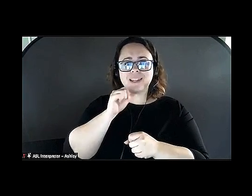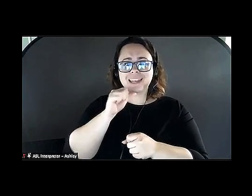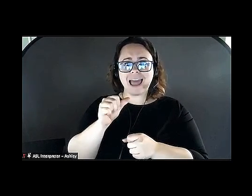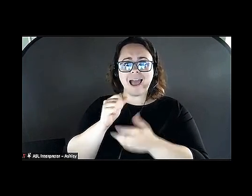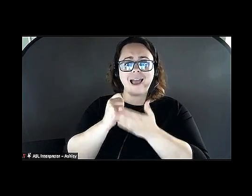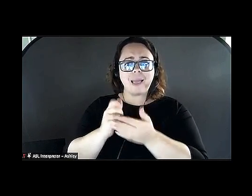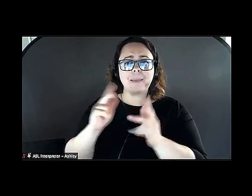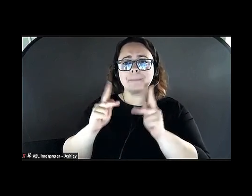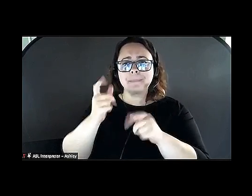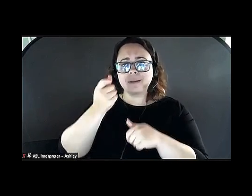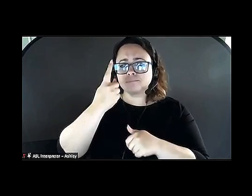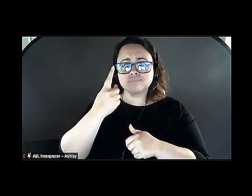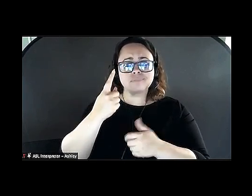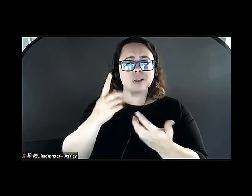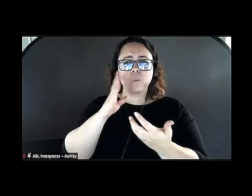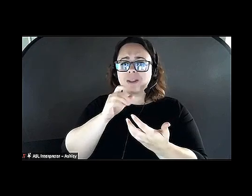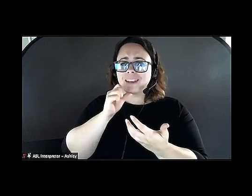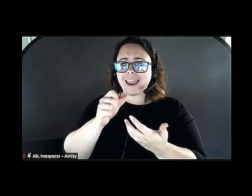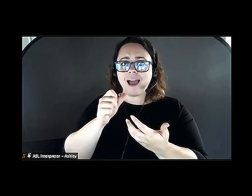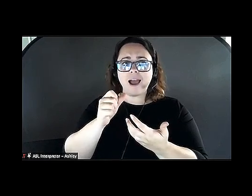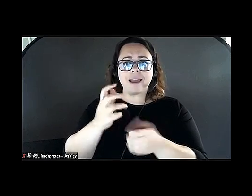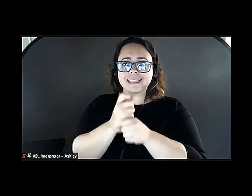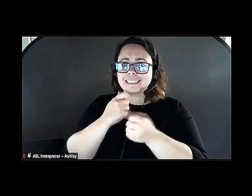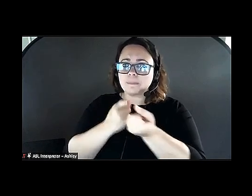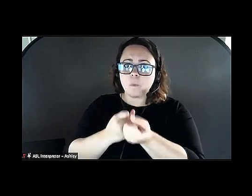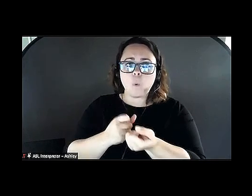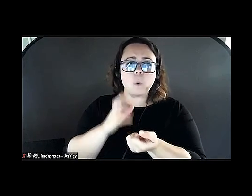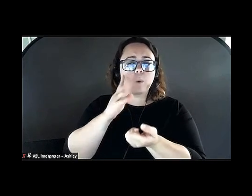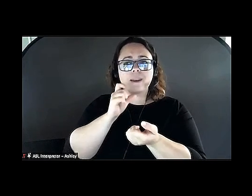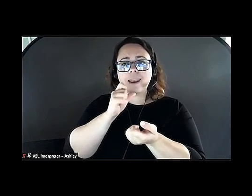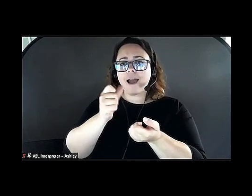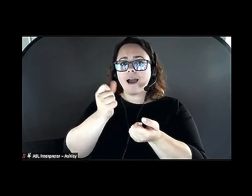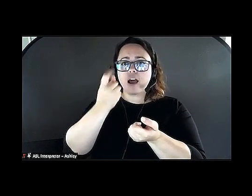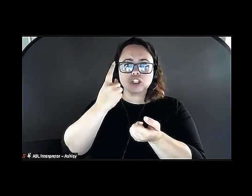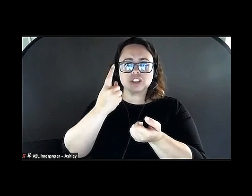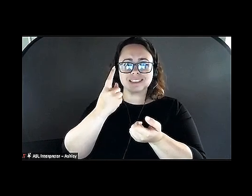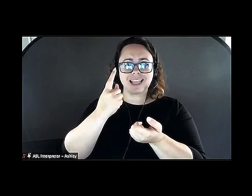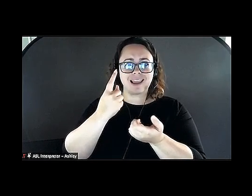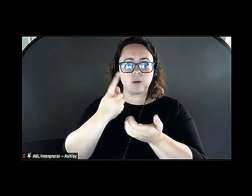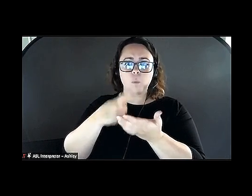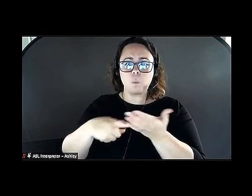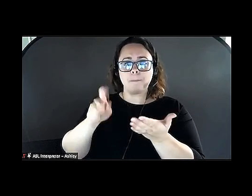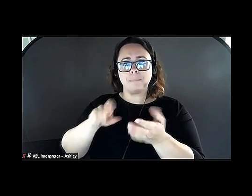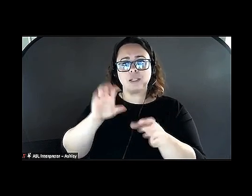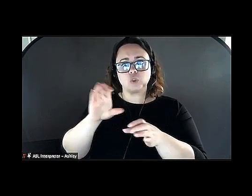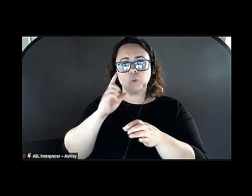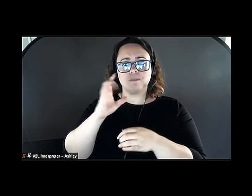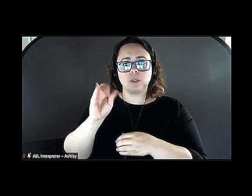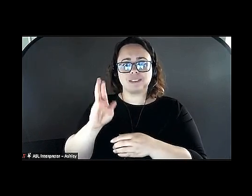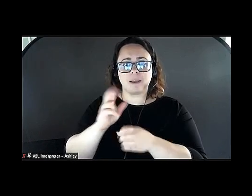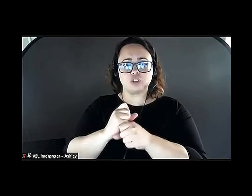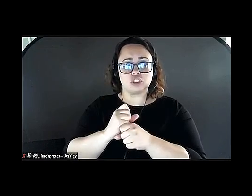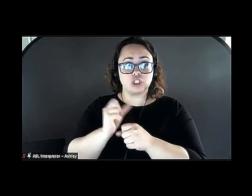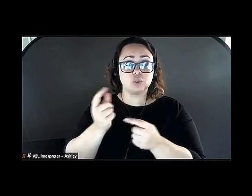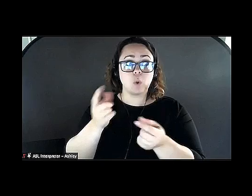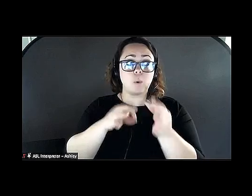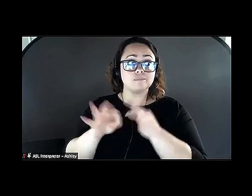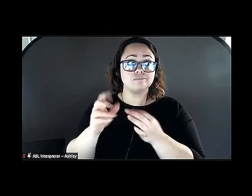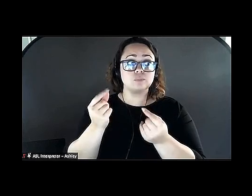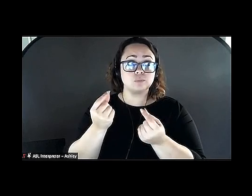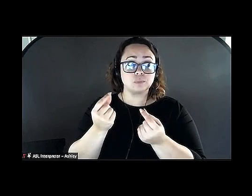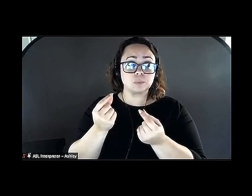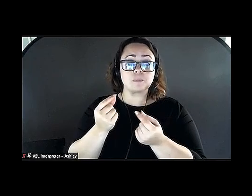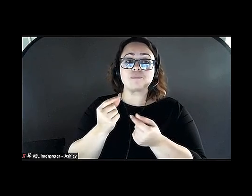or the support or the understanding that they need to invest in it. So instead, what you need to do is put